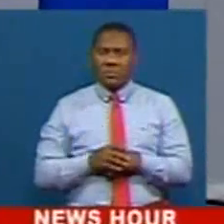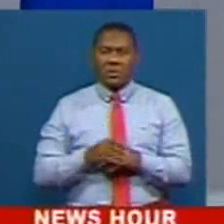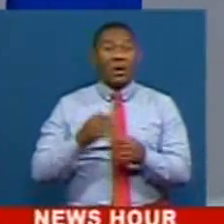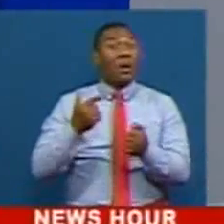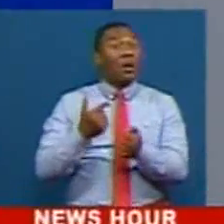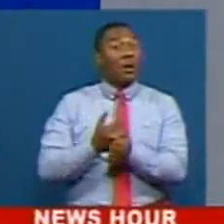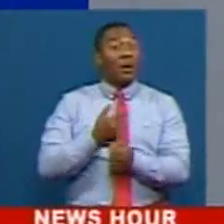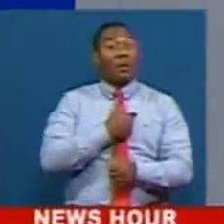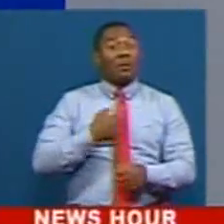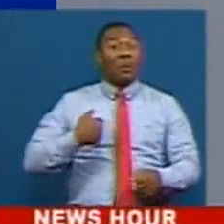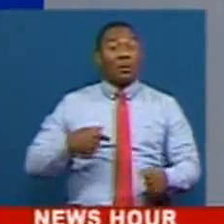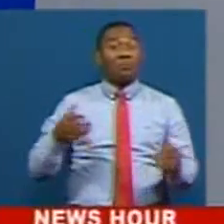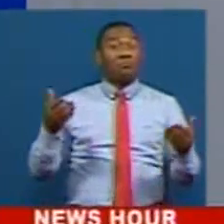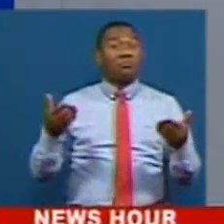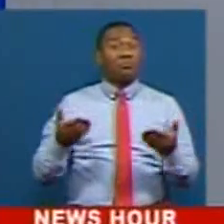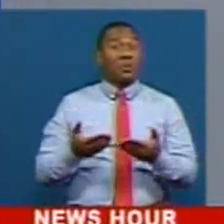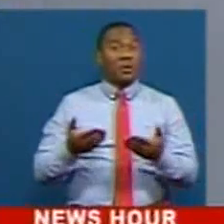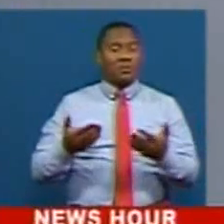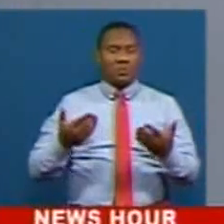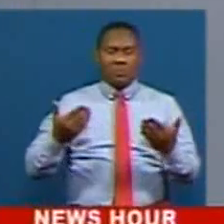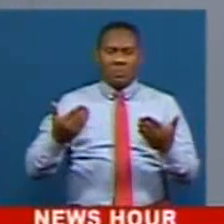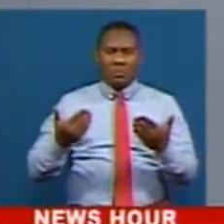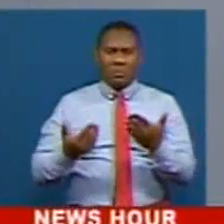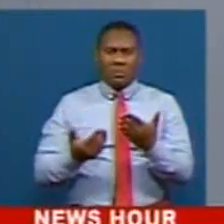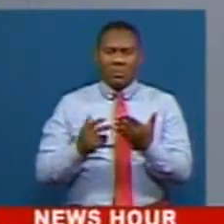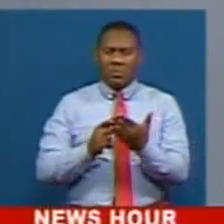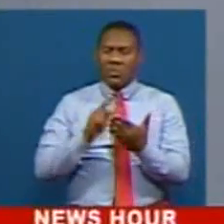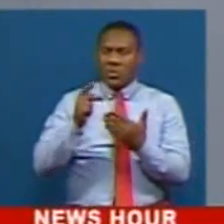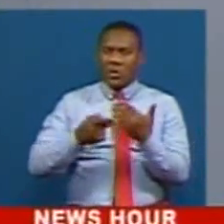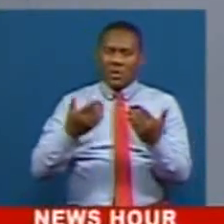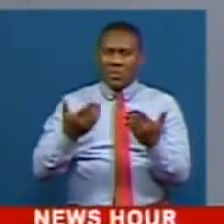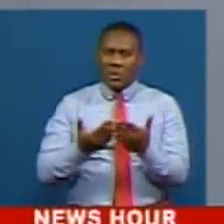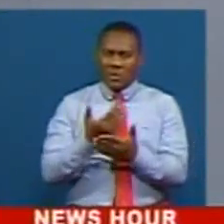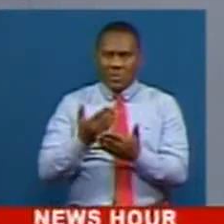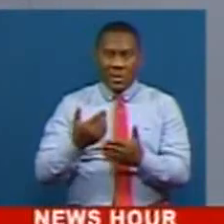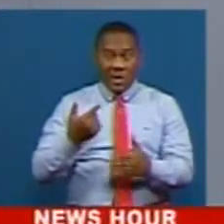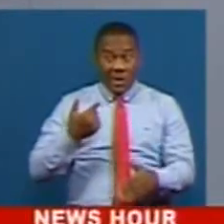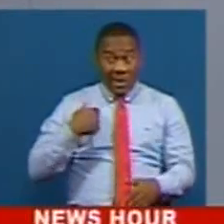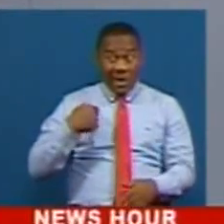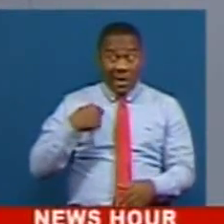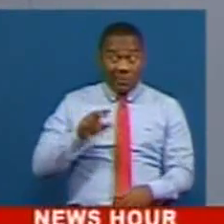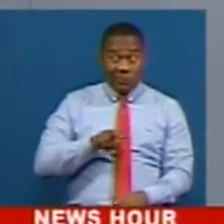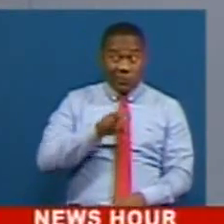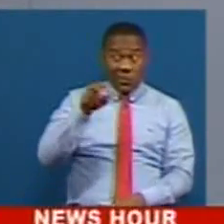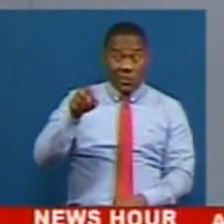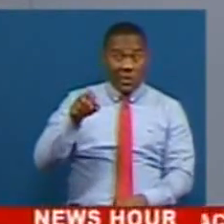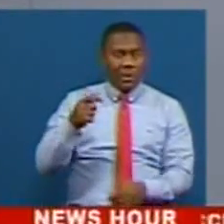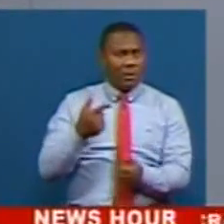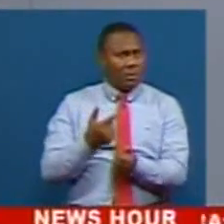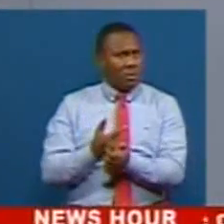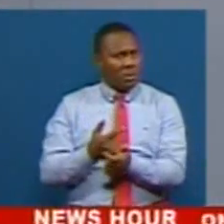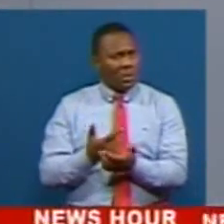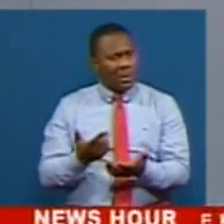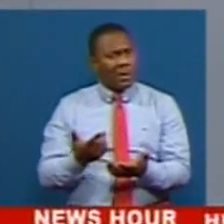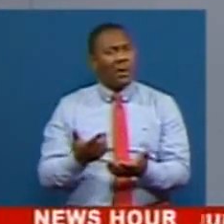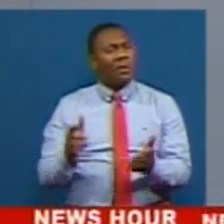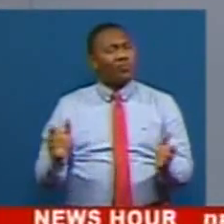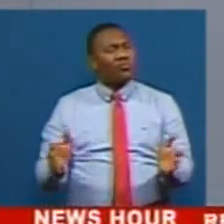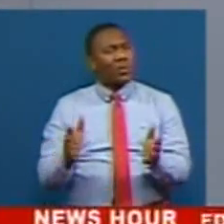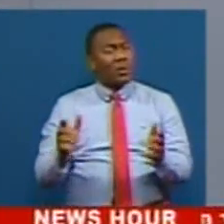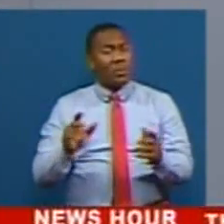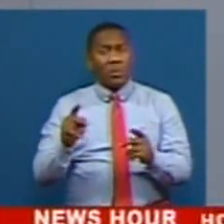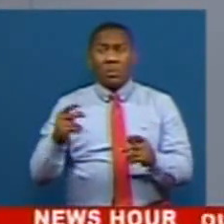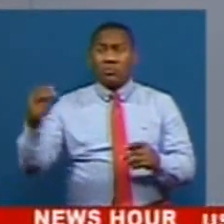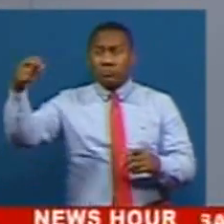and China have introduced a new program dubbed I Go Ghana to scale up the number of tourists in the two countries. The Minister for